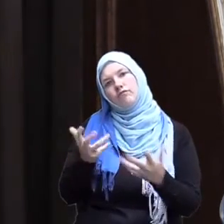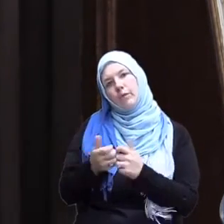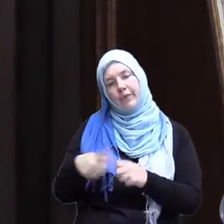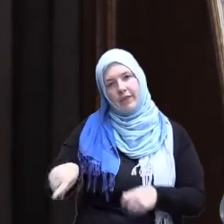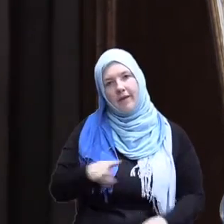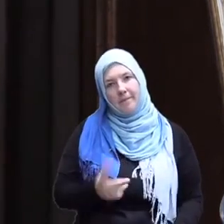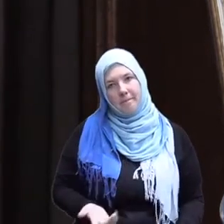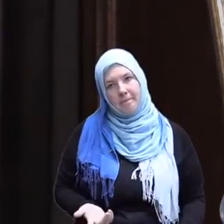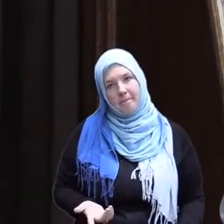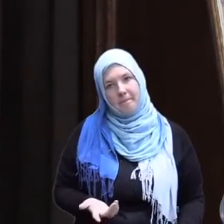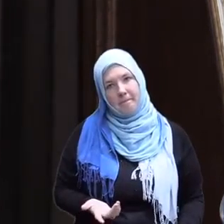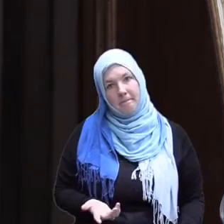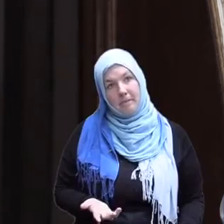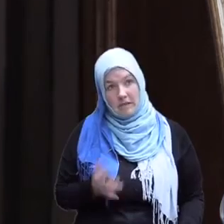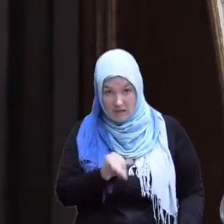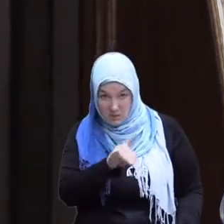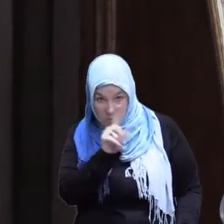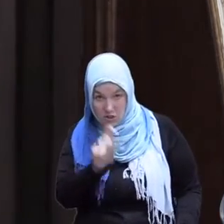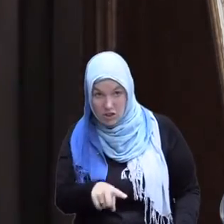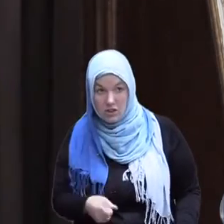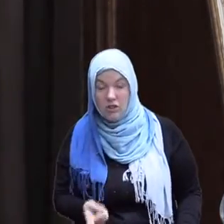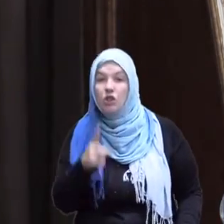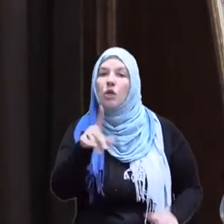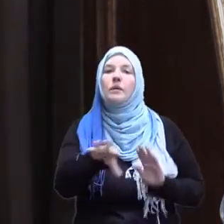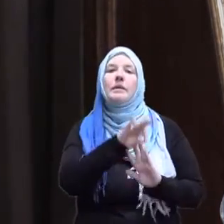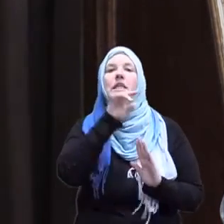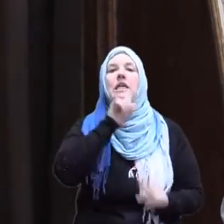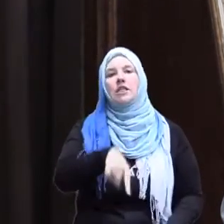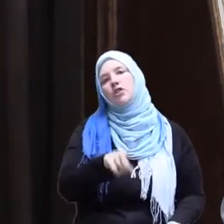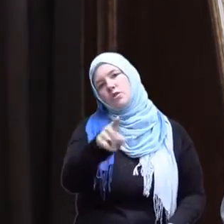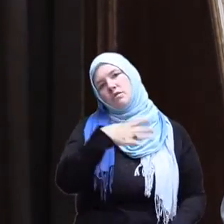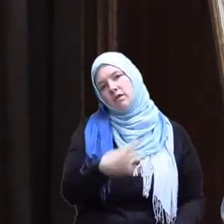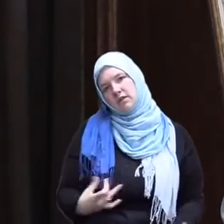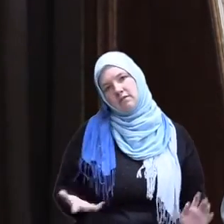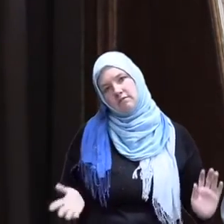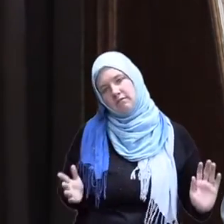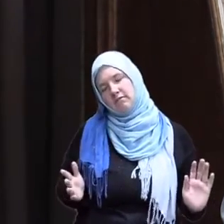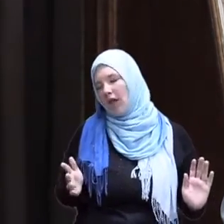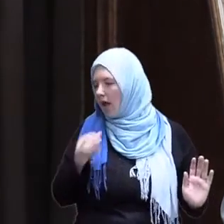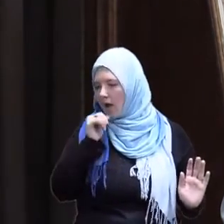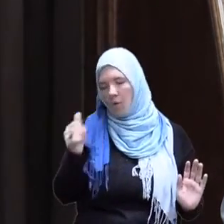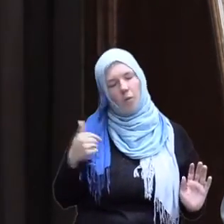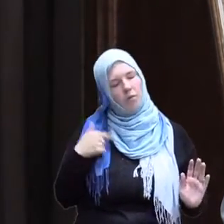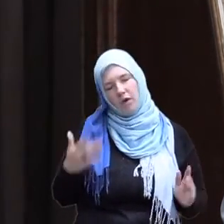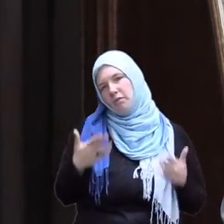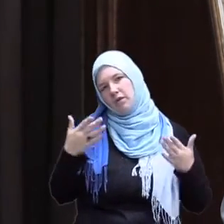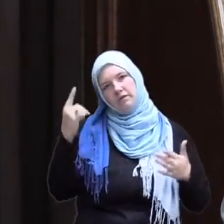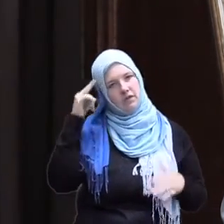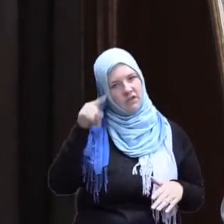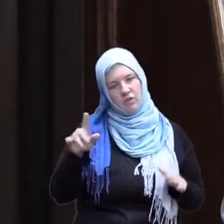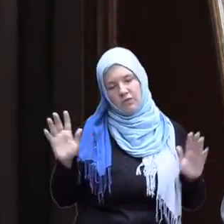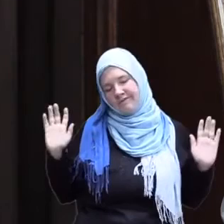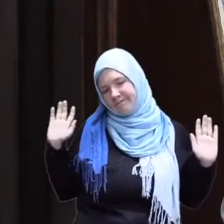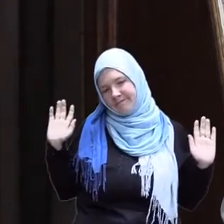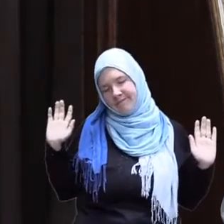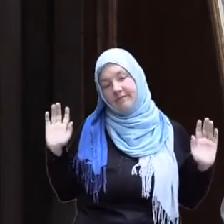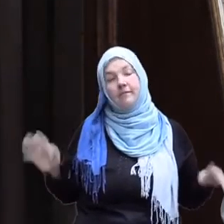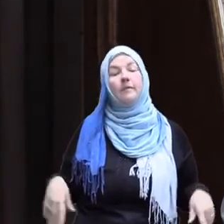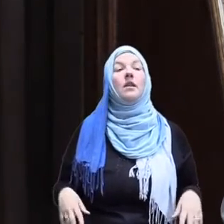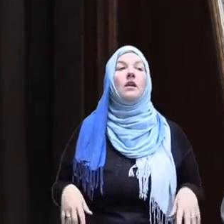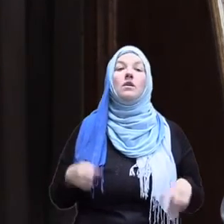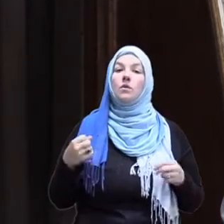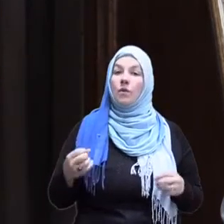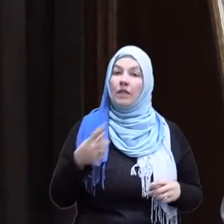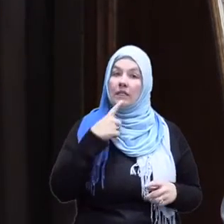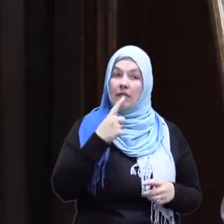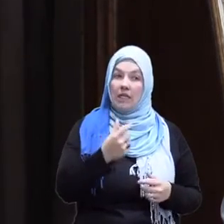a question. It's a question. You pick the answer that you like. I'm not going to propose for you. So they